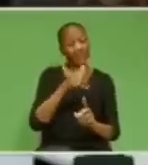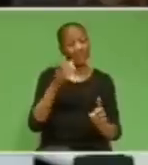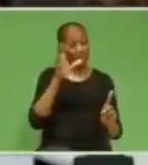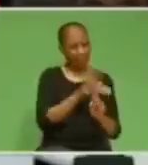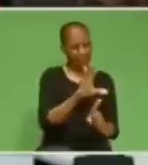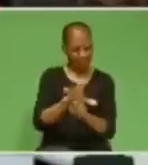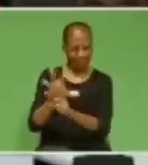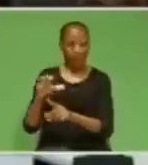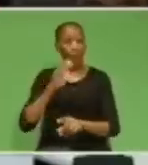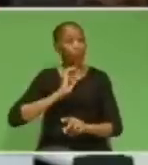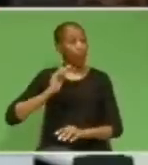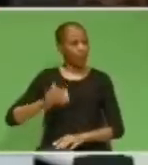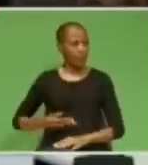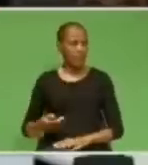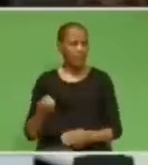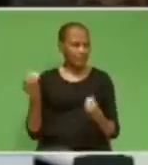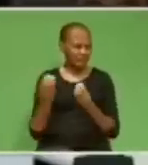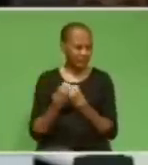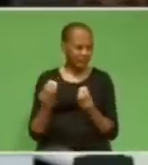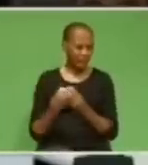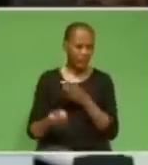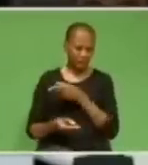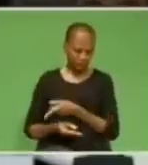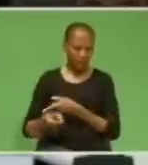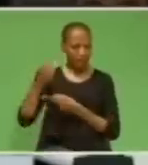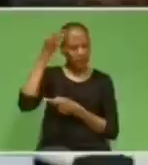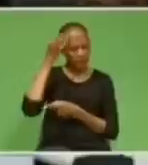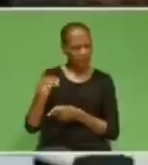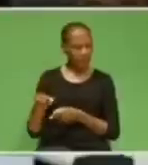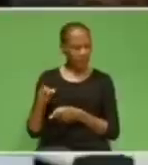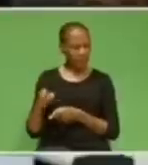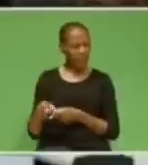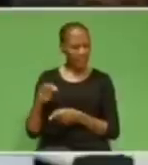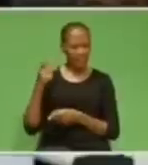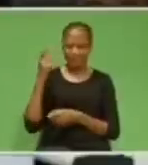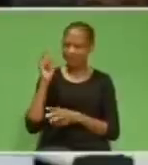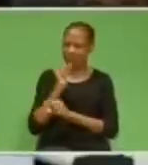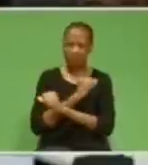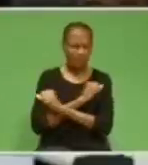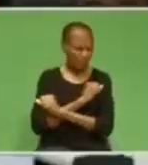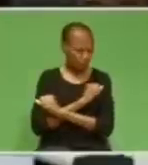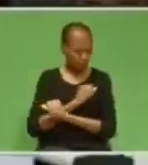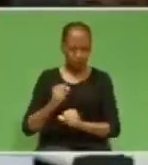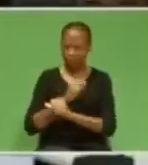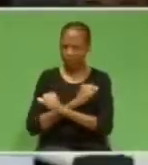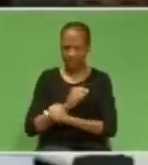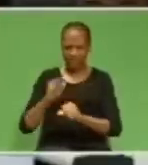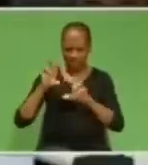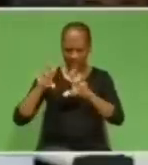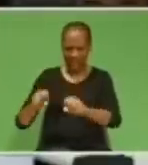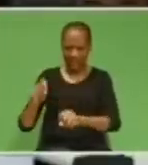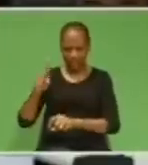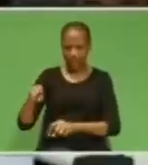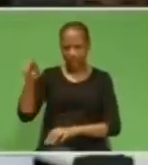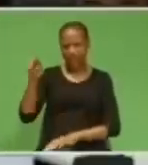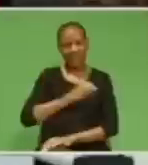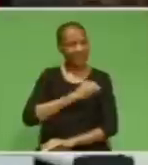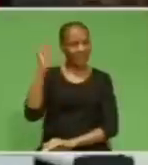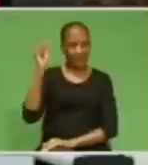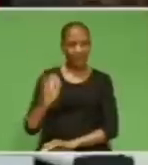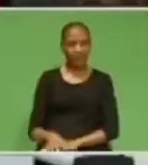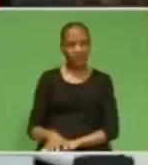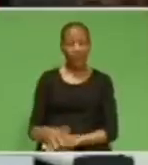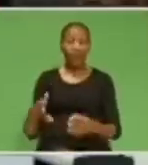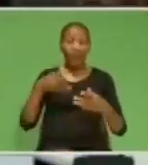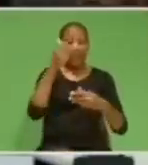is something that this current administration is getting so horribly wrong. House Chair,